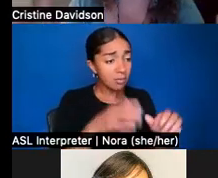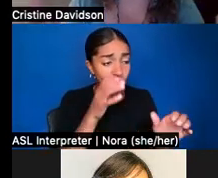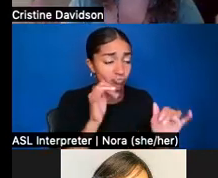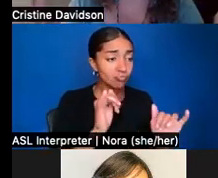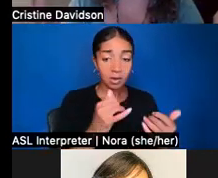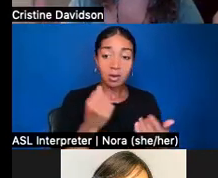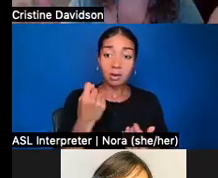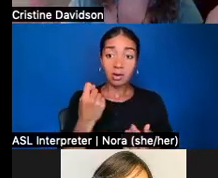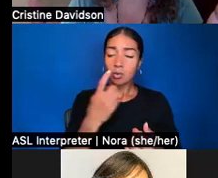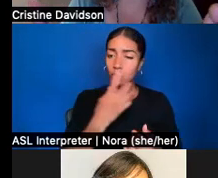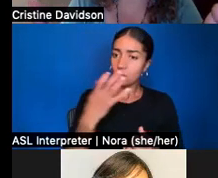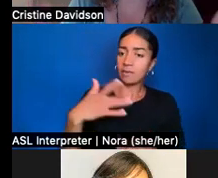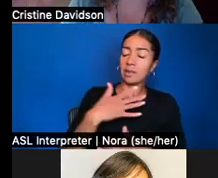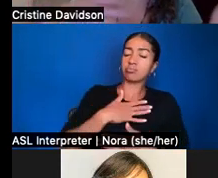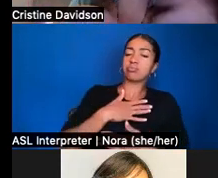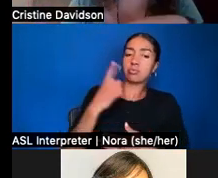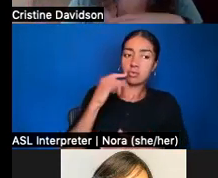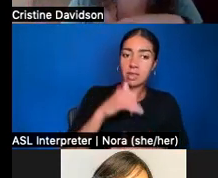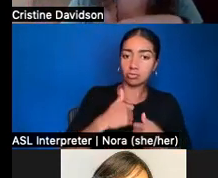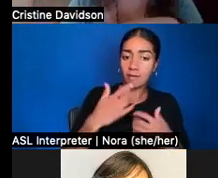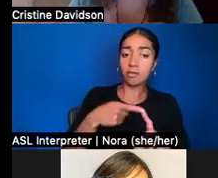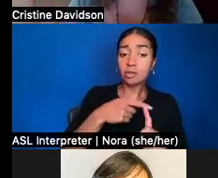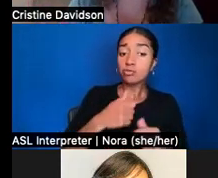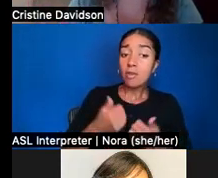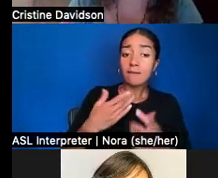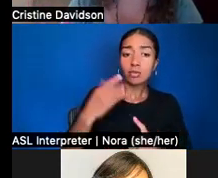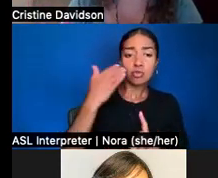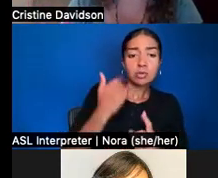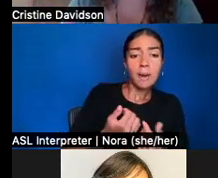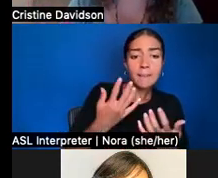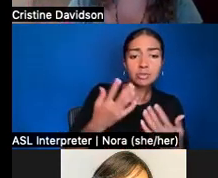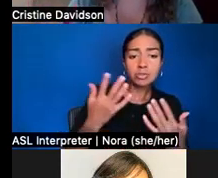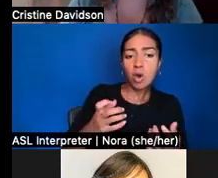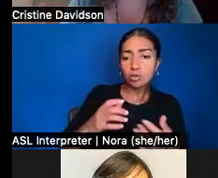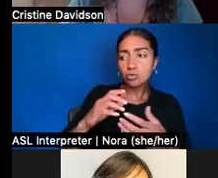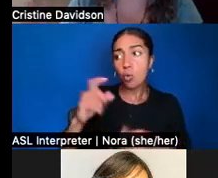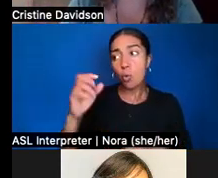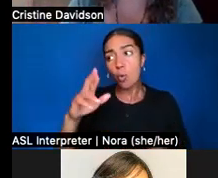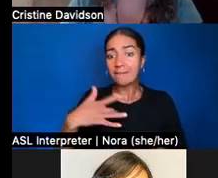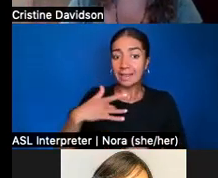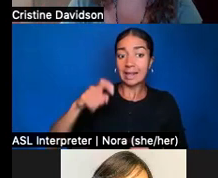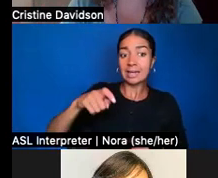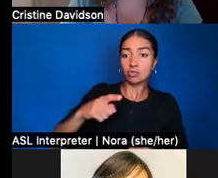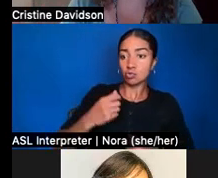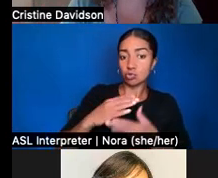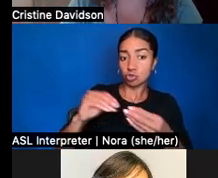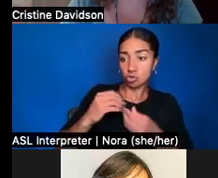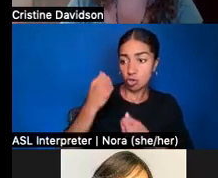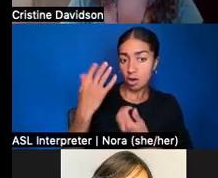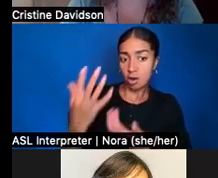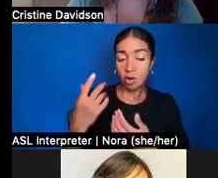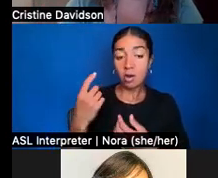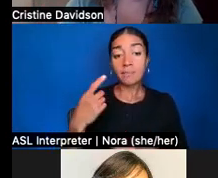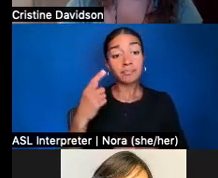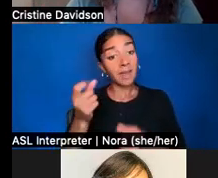to share, right? And so as an advocate, you don't need to know all the details, but it just to have a basic understanding and